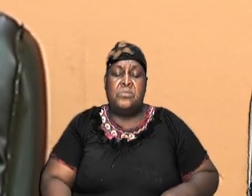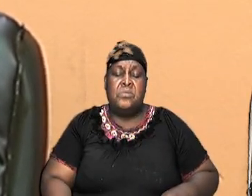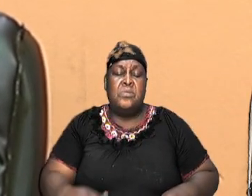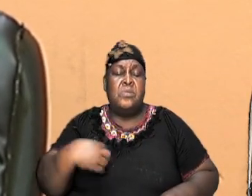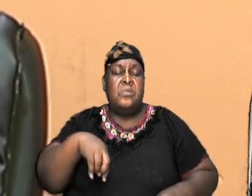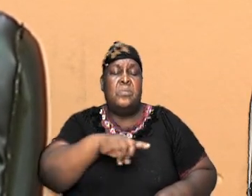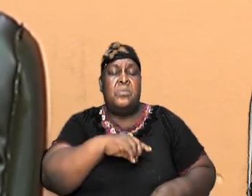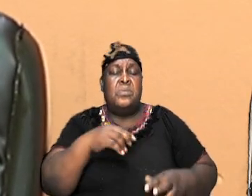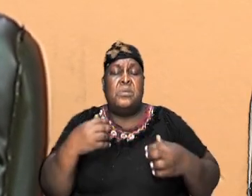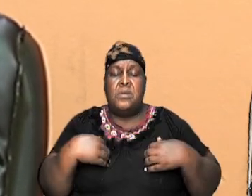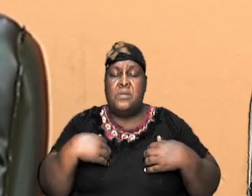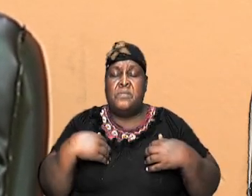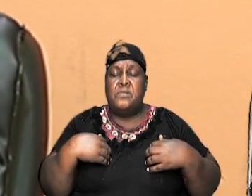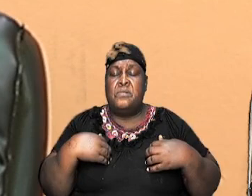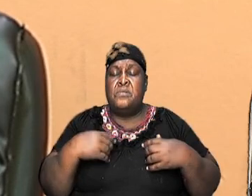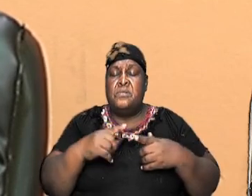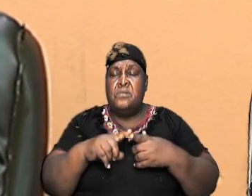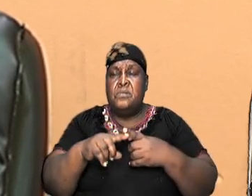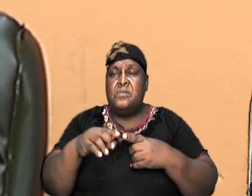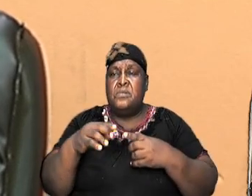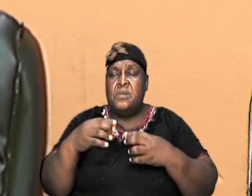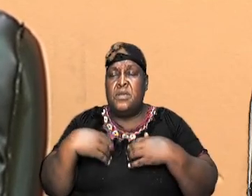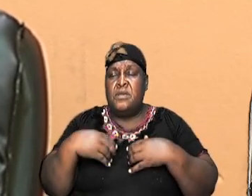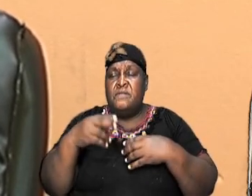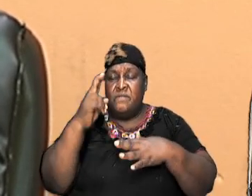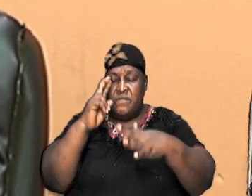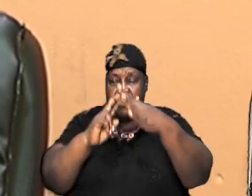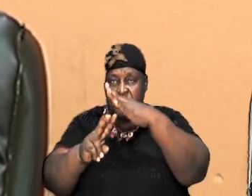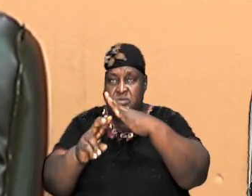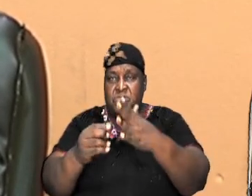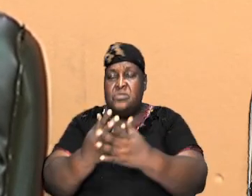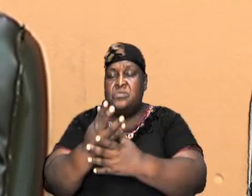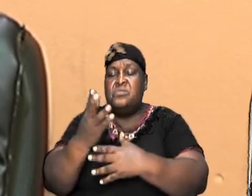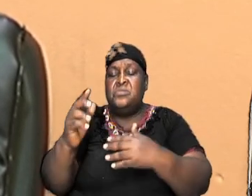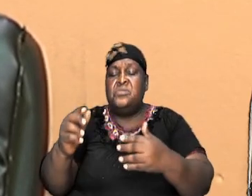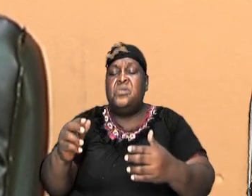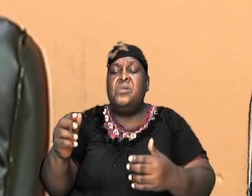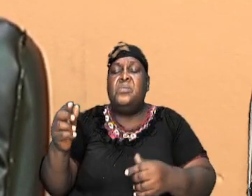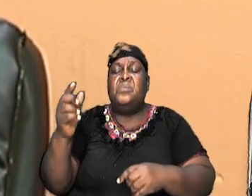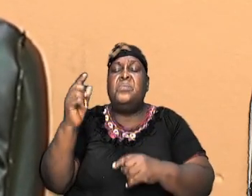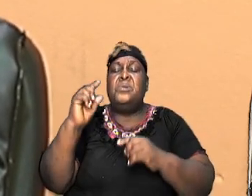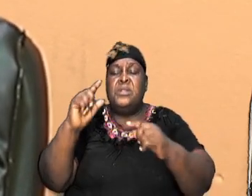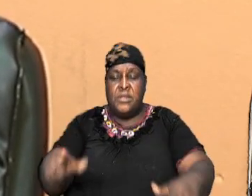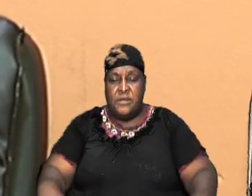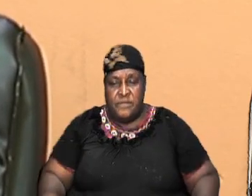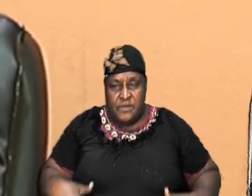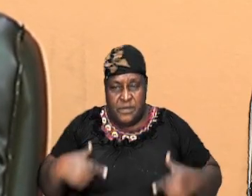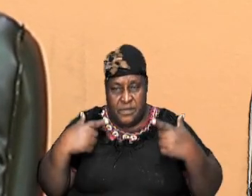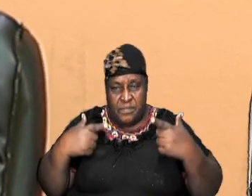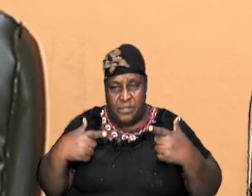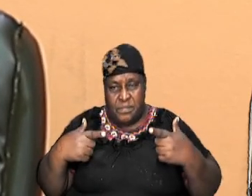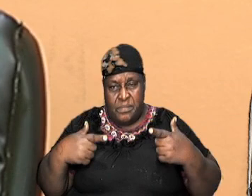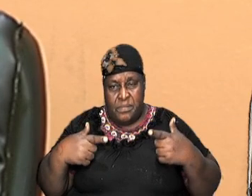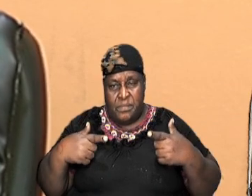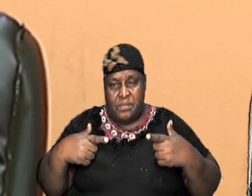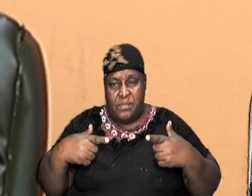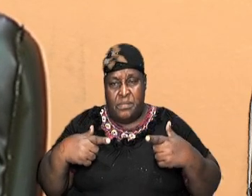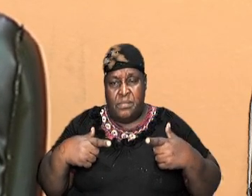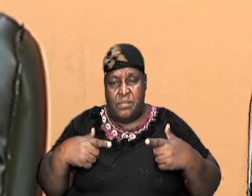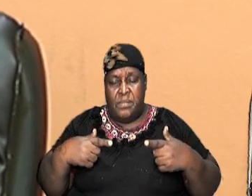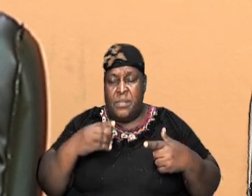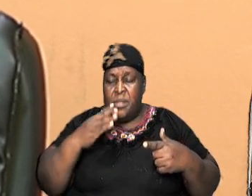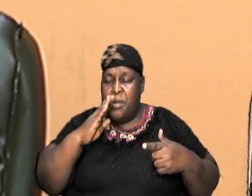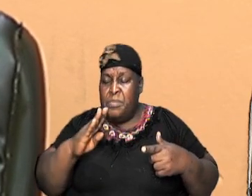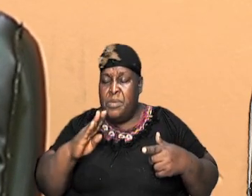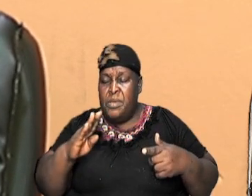we are to have a vision that guide our daily life. And we were suggesting that being like Christ should